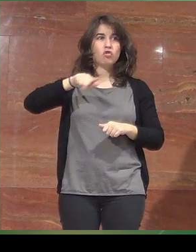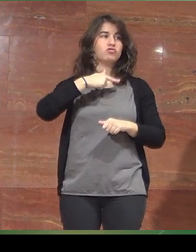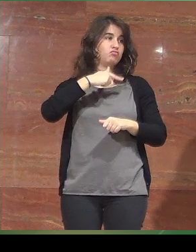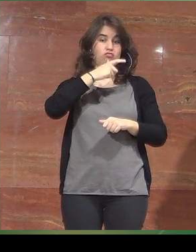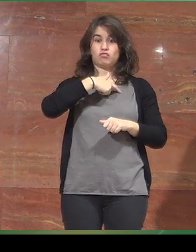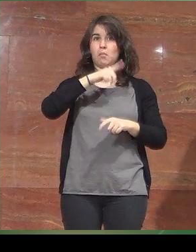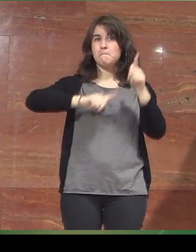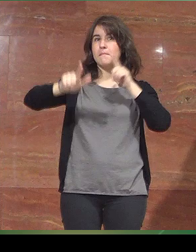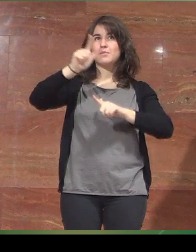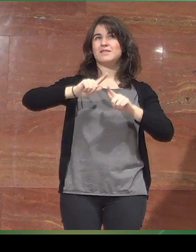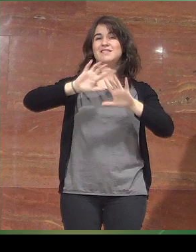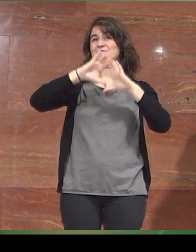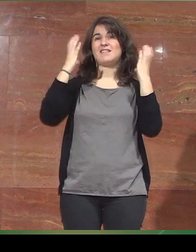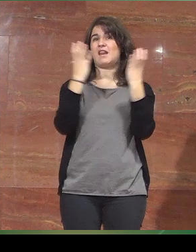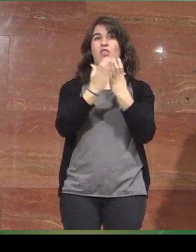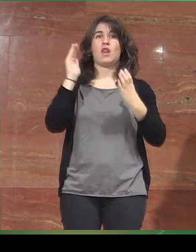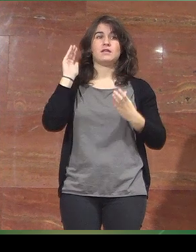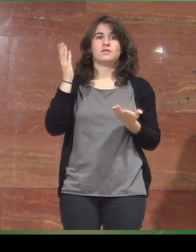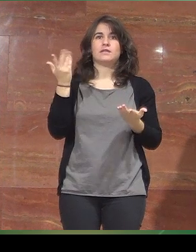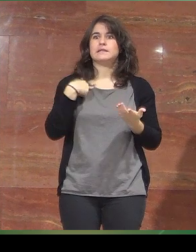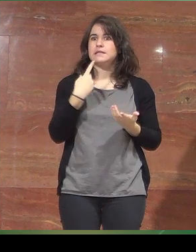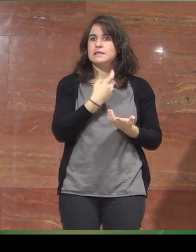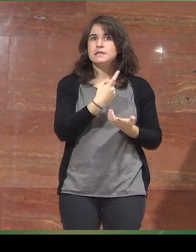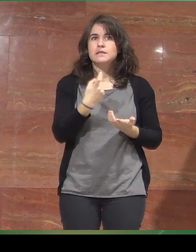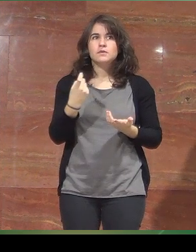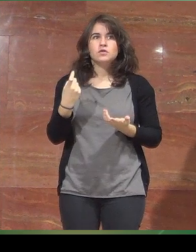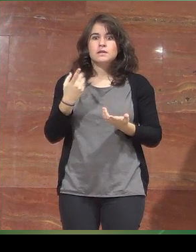journey that the information we're receiving has the same meaning.